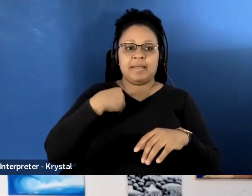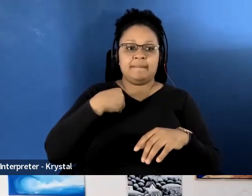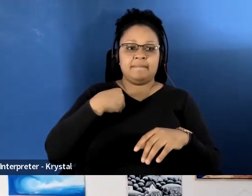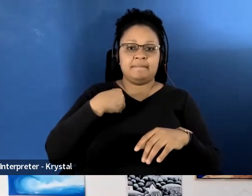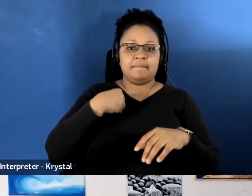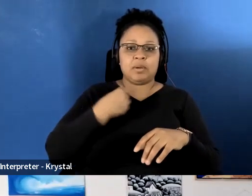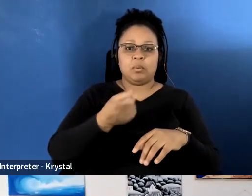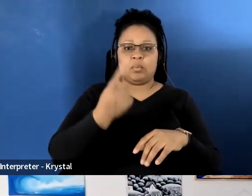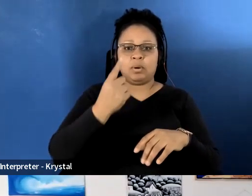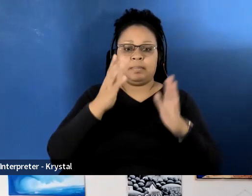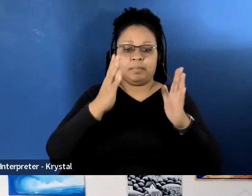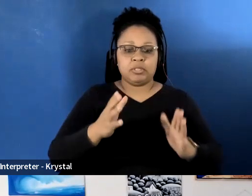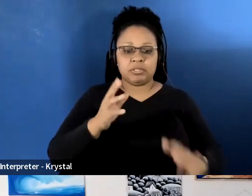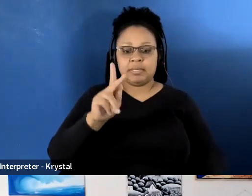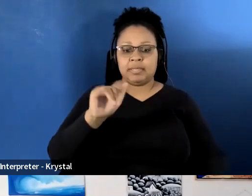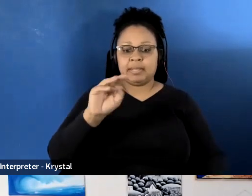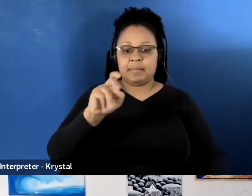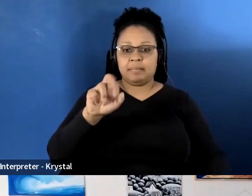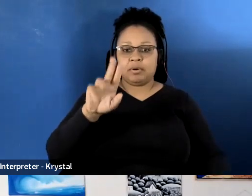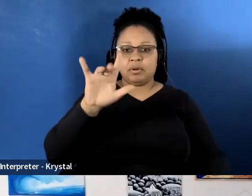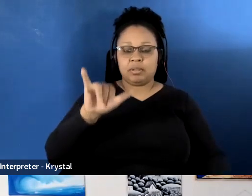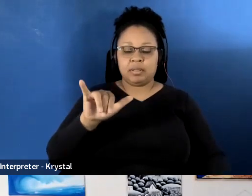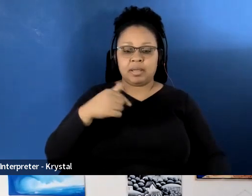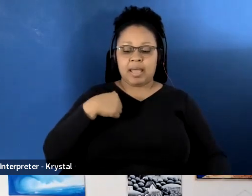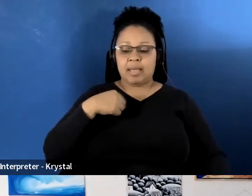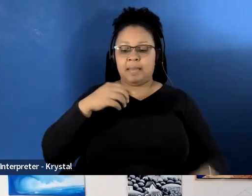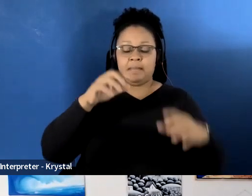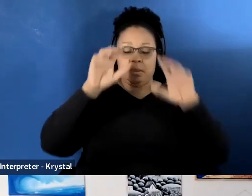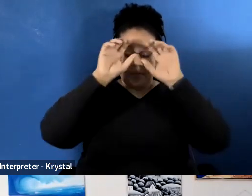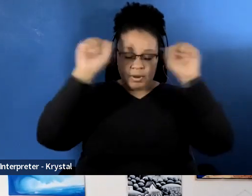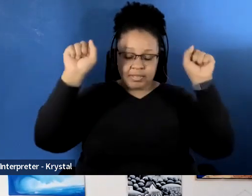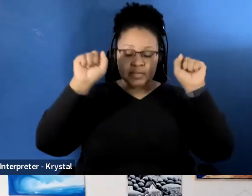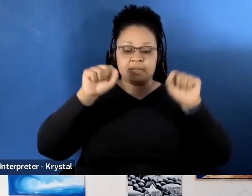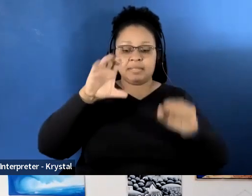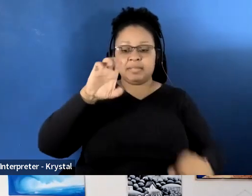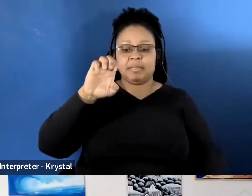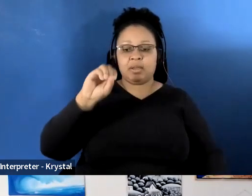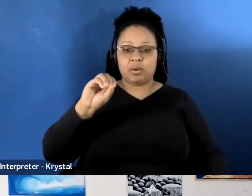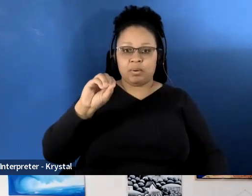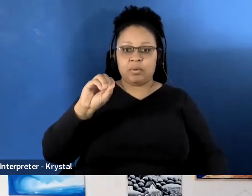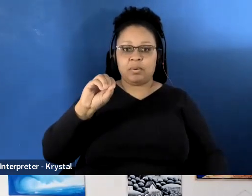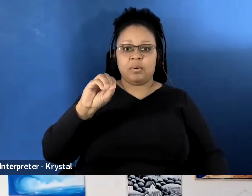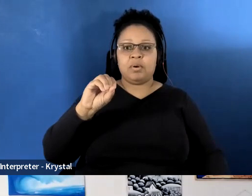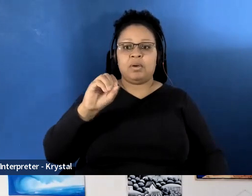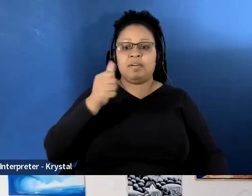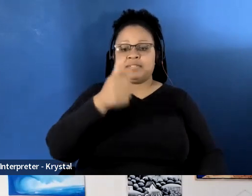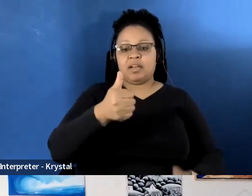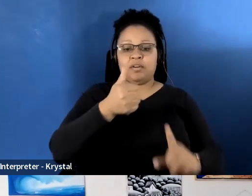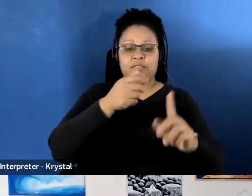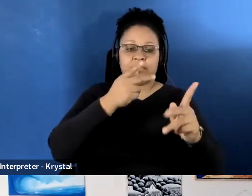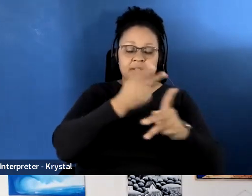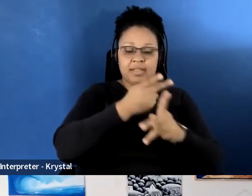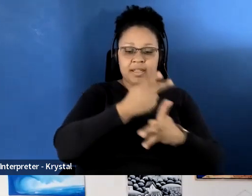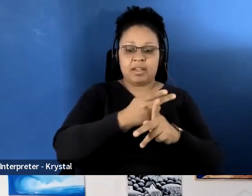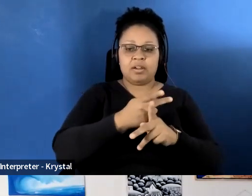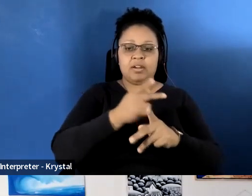have one person, Kimberly. She says, "I'm the president and CEO of Able South Carolina." Yay! A sale, woot woot.